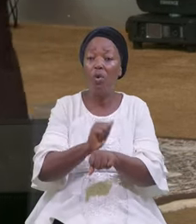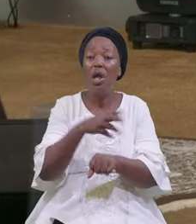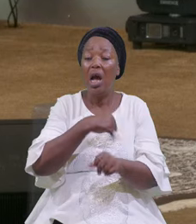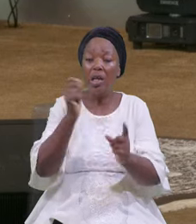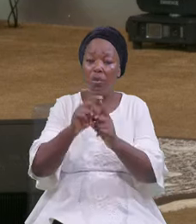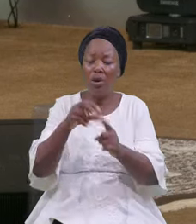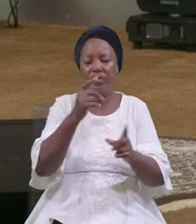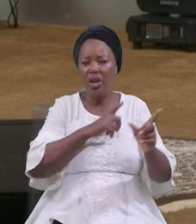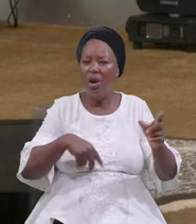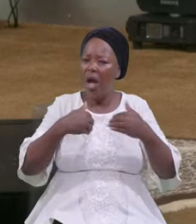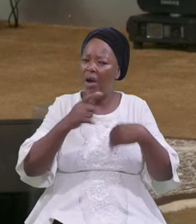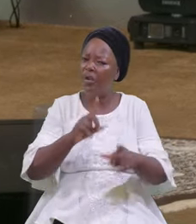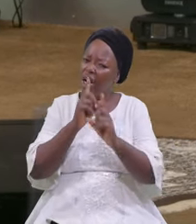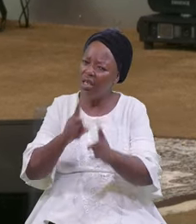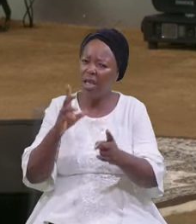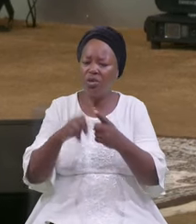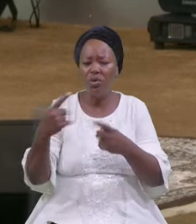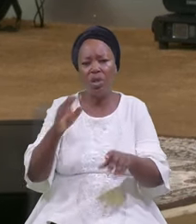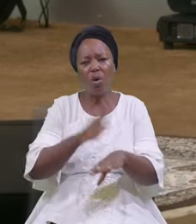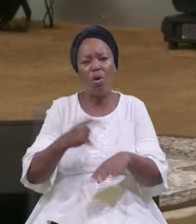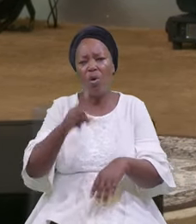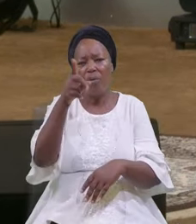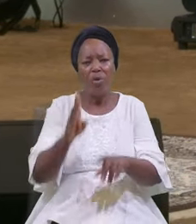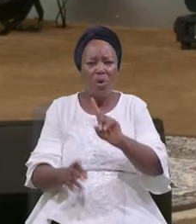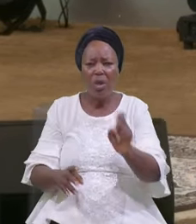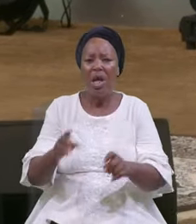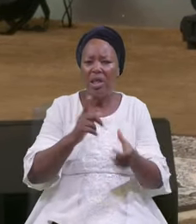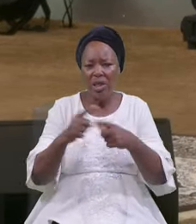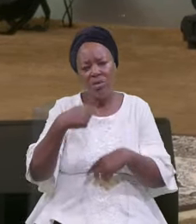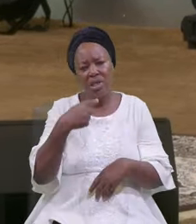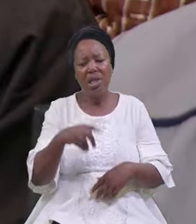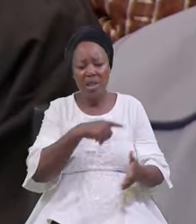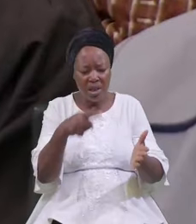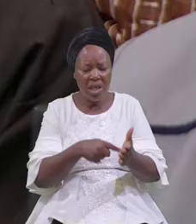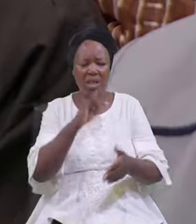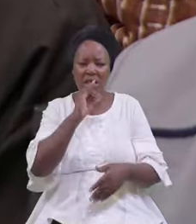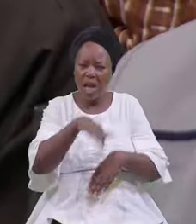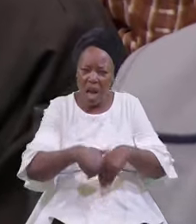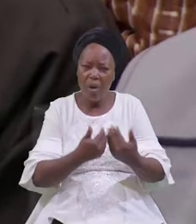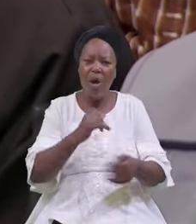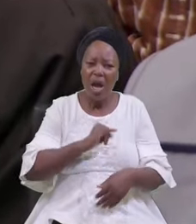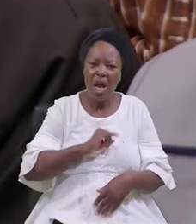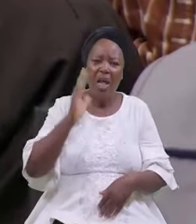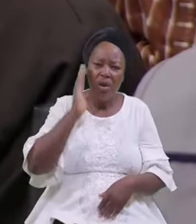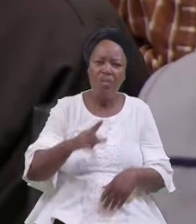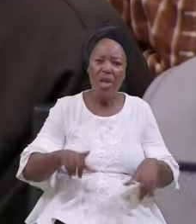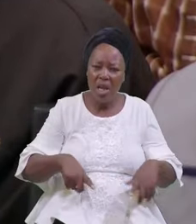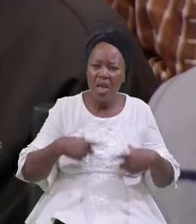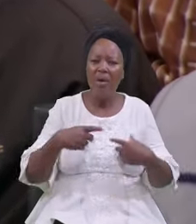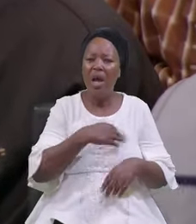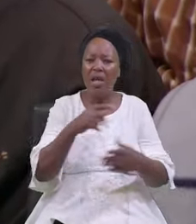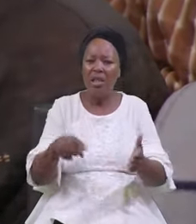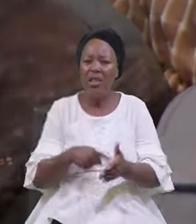you responded to the call of God? And you say, this is how I will live, and this is what